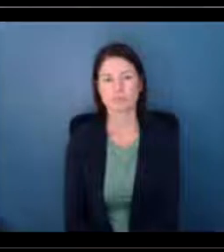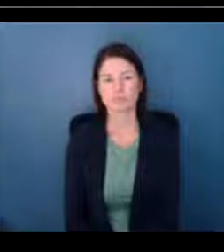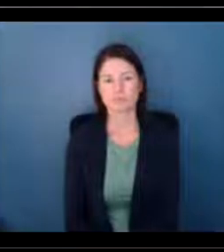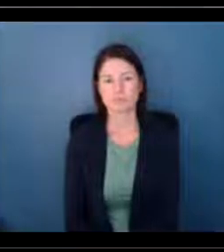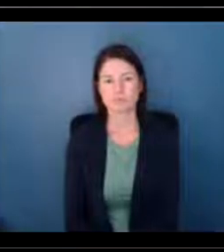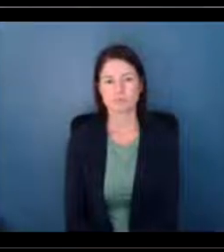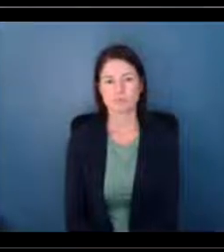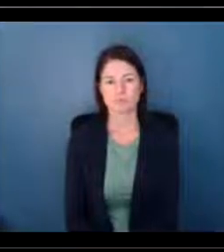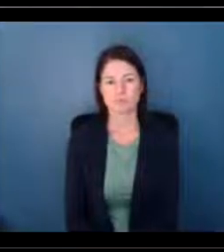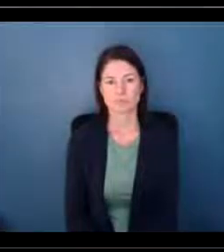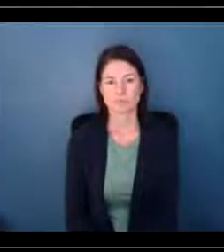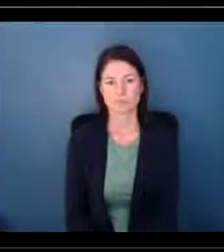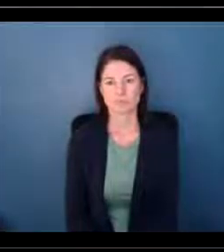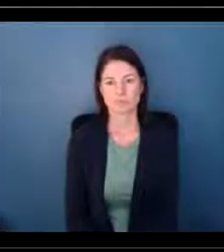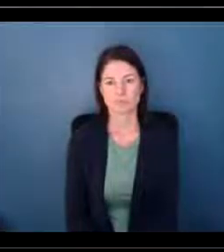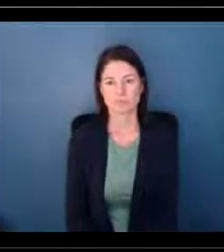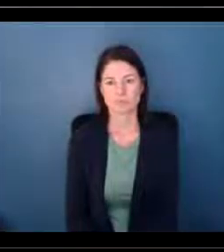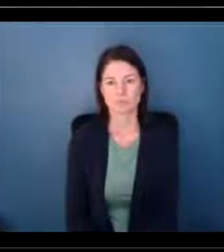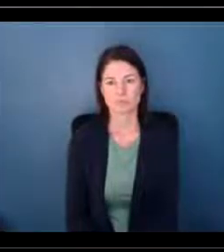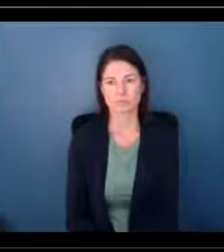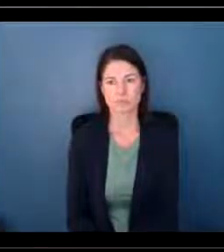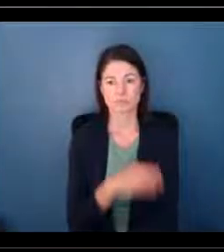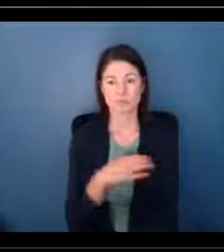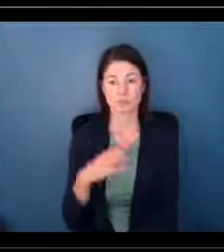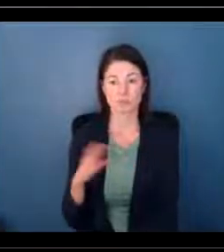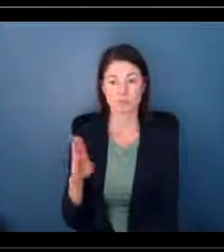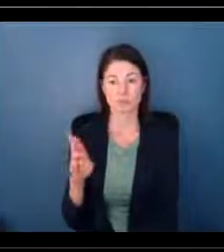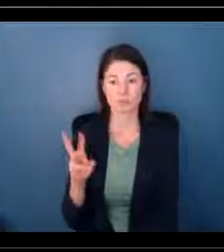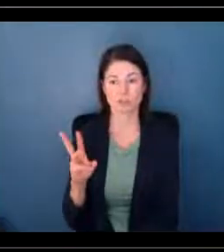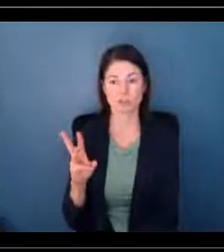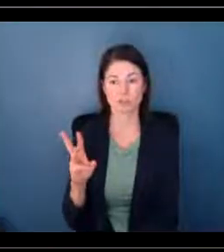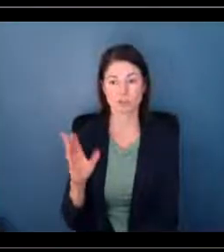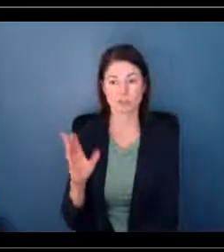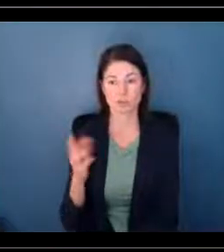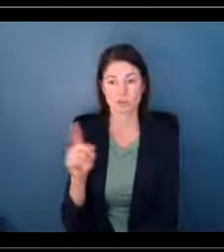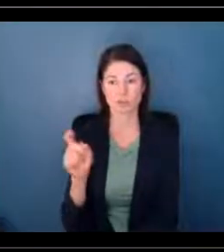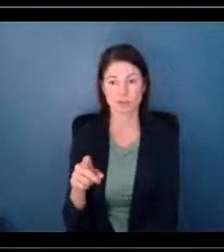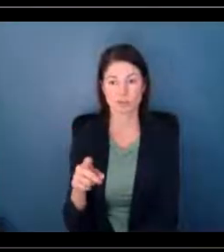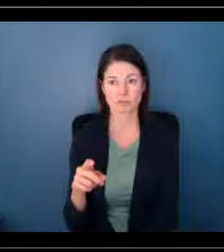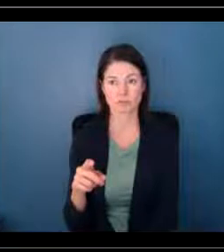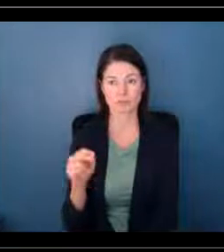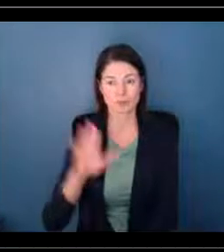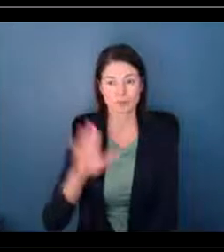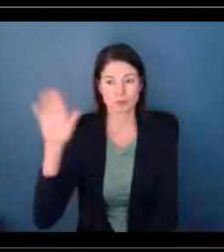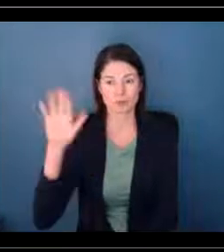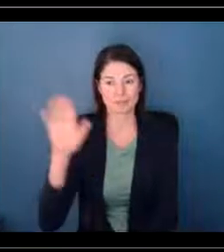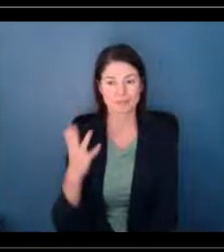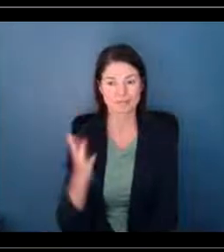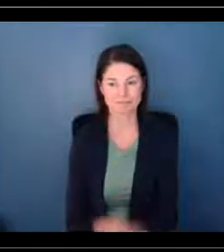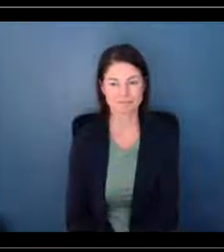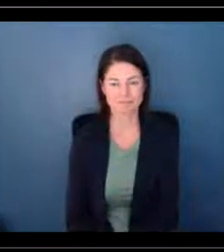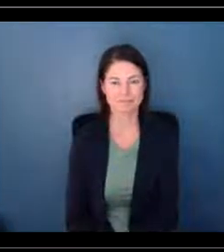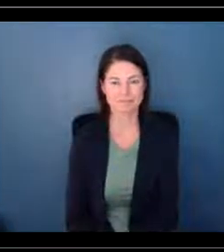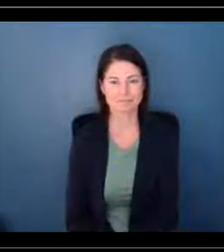Commissioner Bradshaw, did you have another question? No, you're just waving at us? Yeah. Nope, just waving. Thank